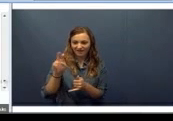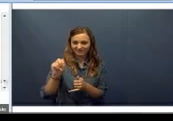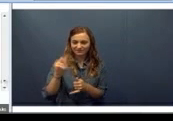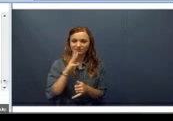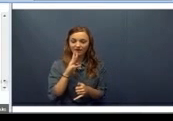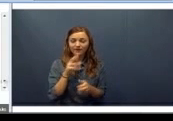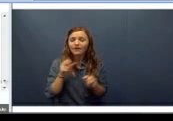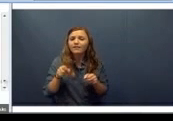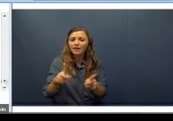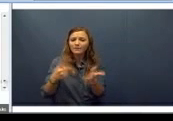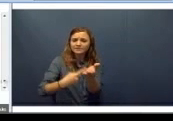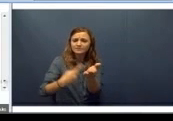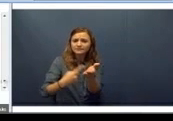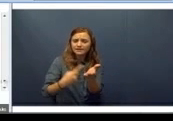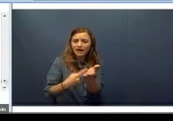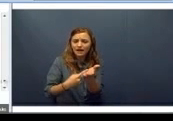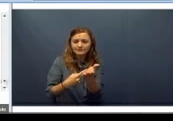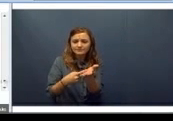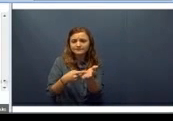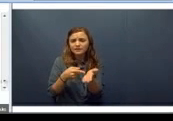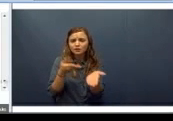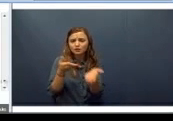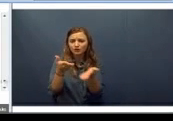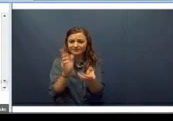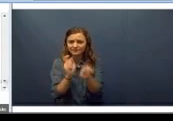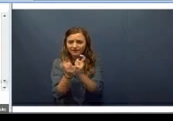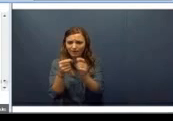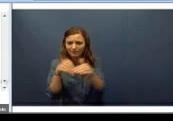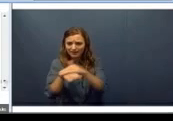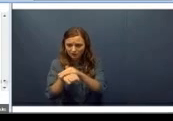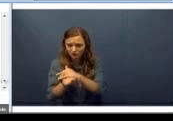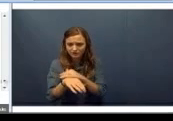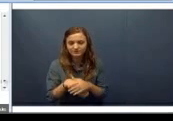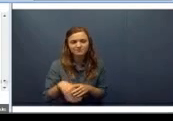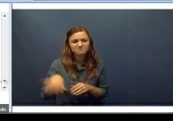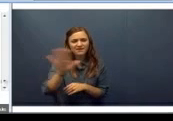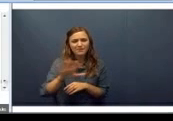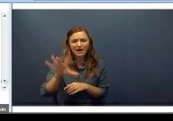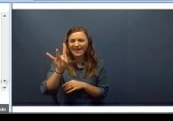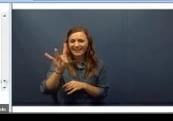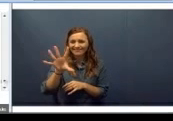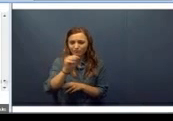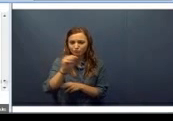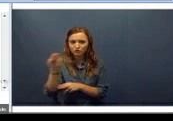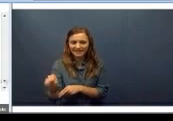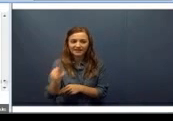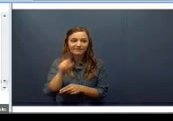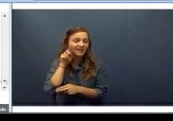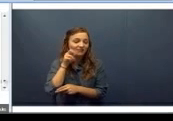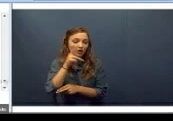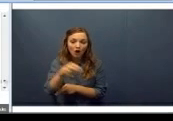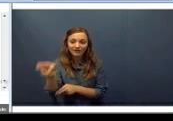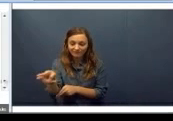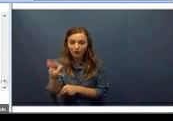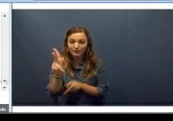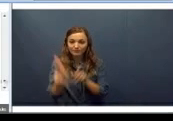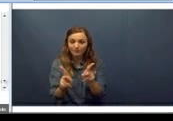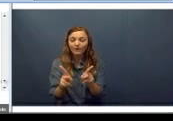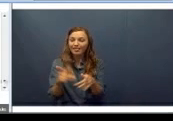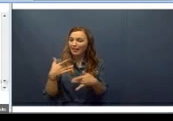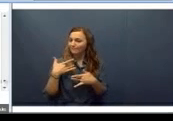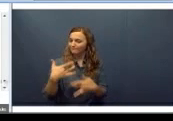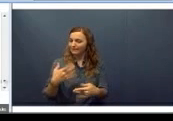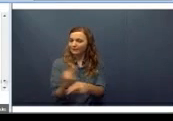Okay, let me talk about service accommodations. About 85% of deaf and hard of